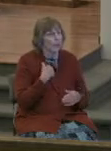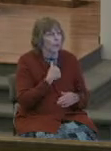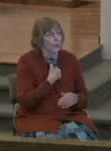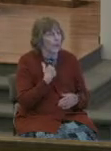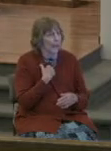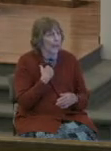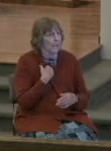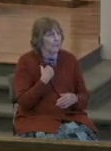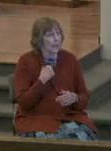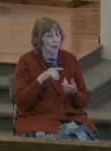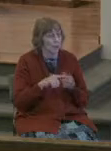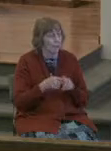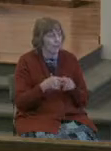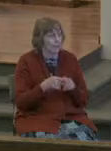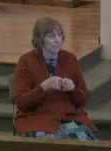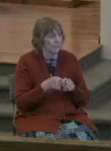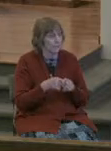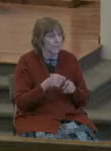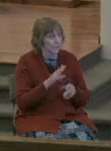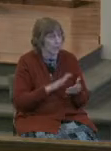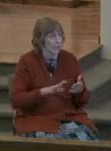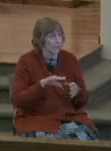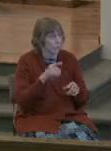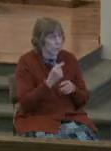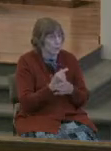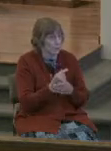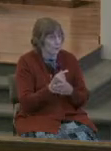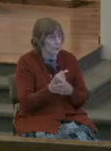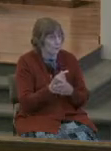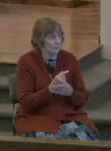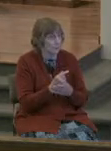world. He died,